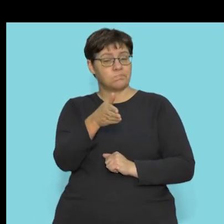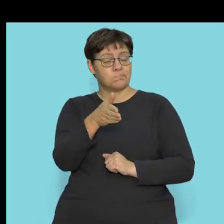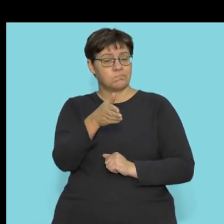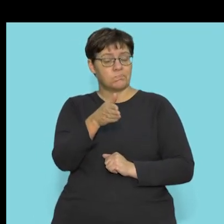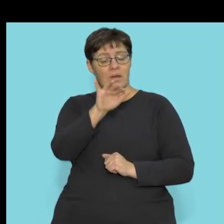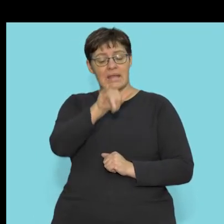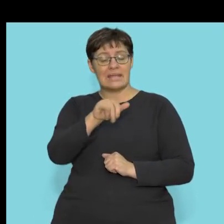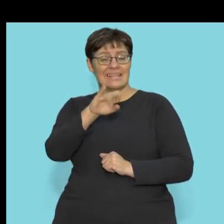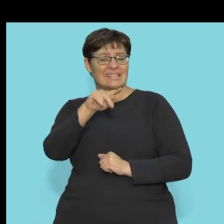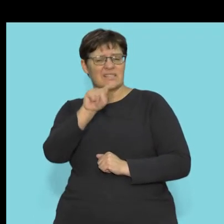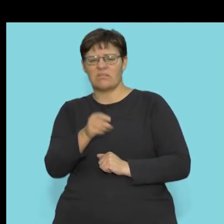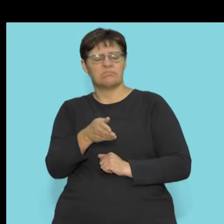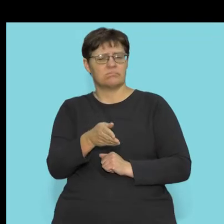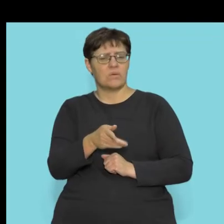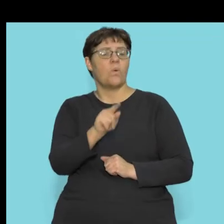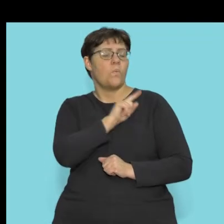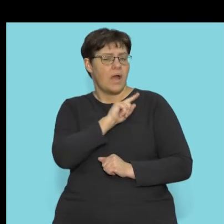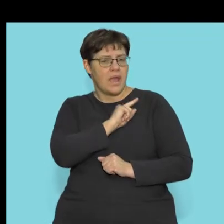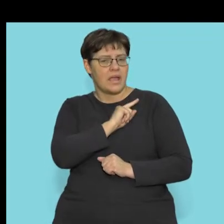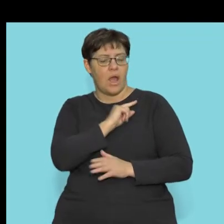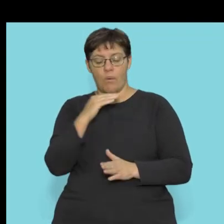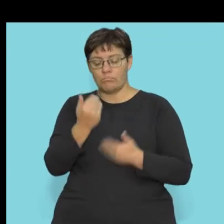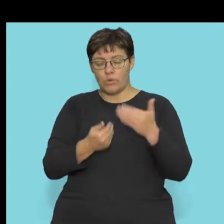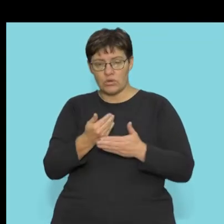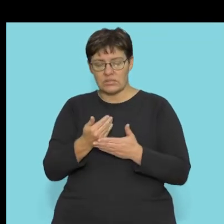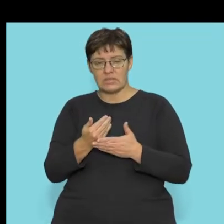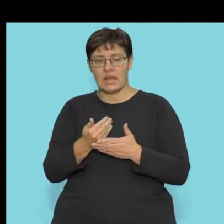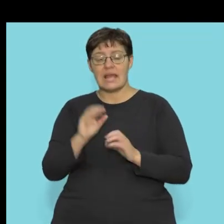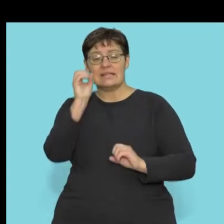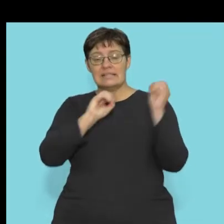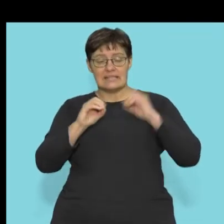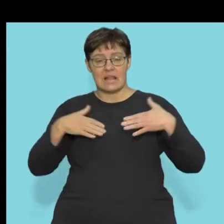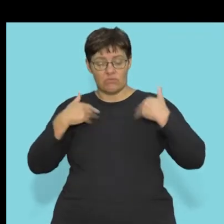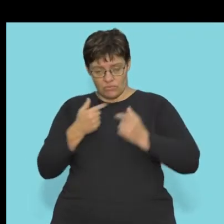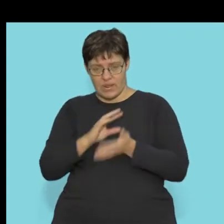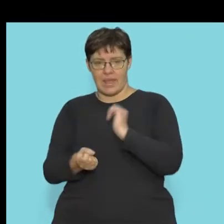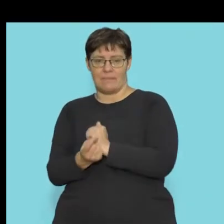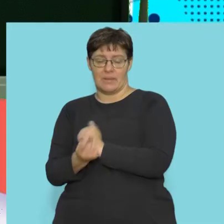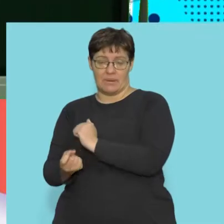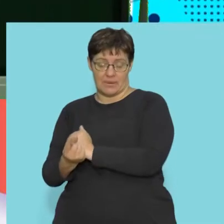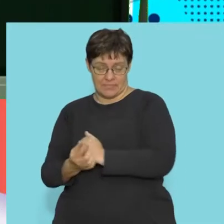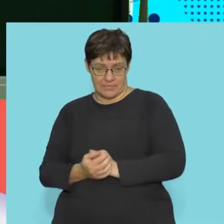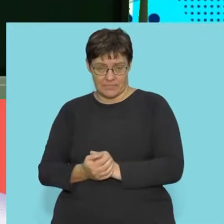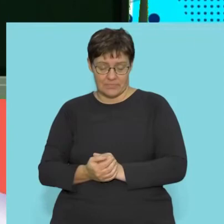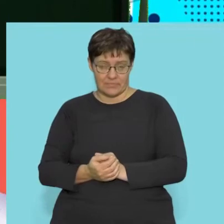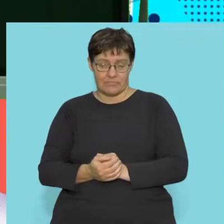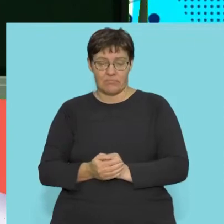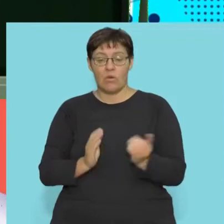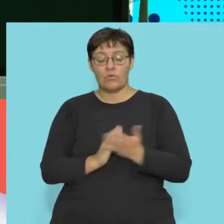ingredient having yeast in the experiment is to ensure that the process of cellular respiration takes